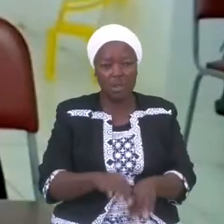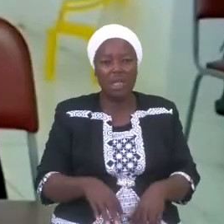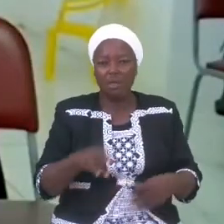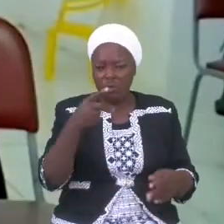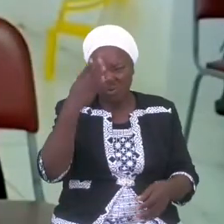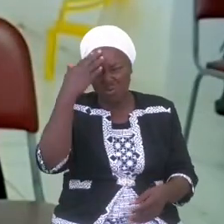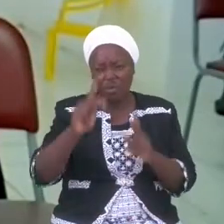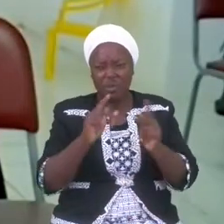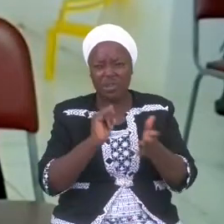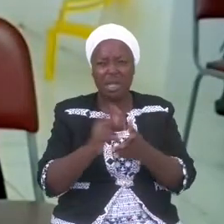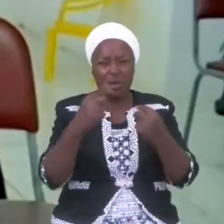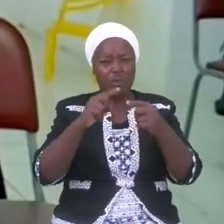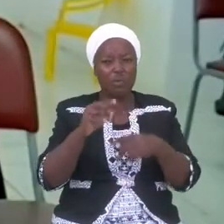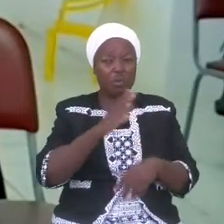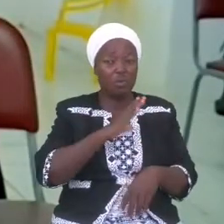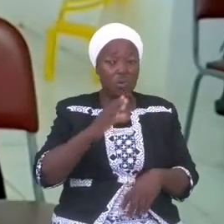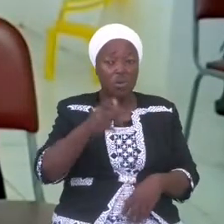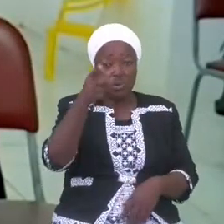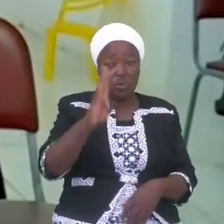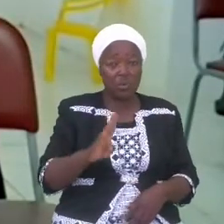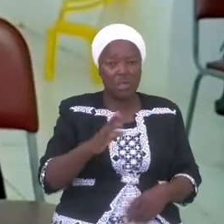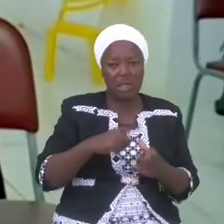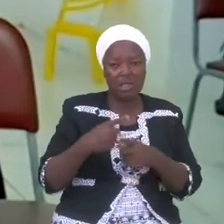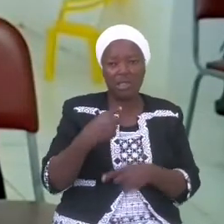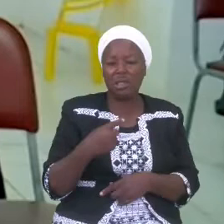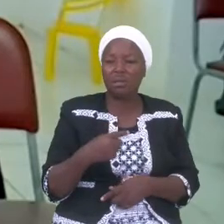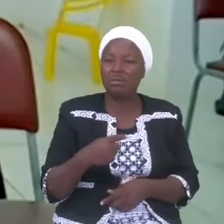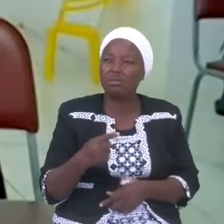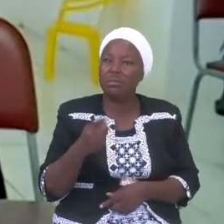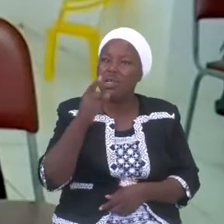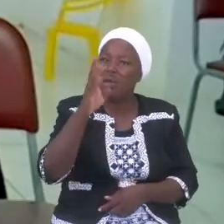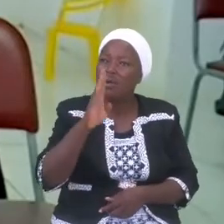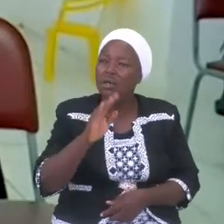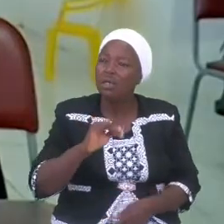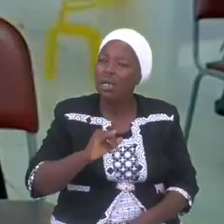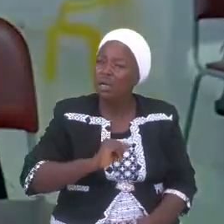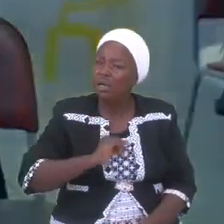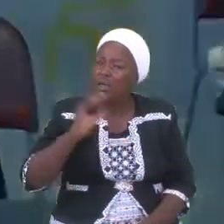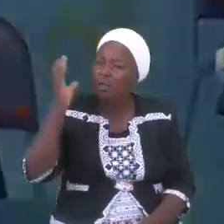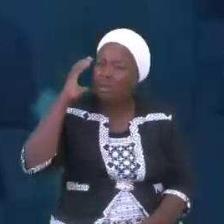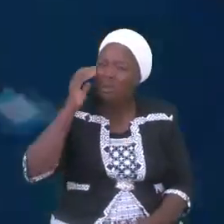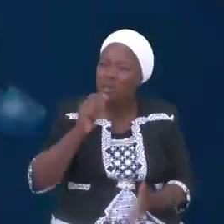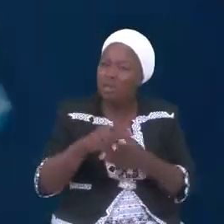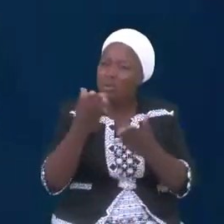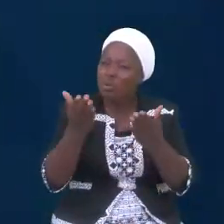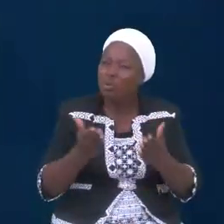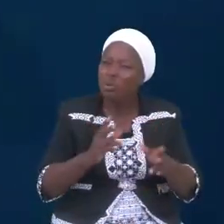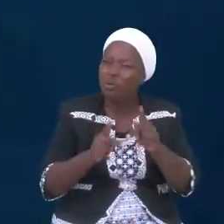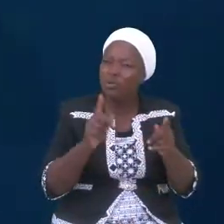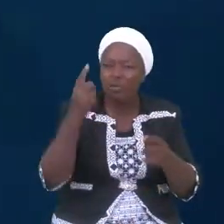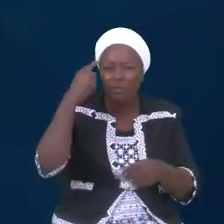people that come to God and they say, God, I hear that you want people